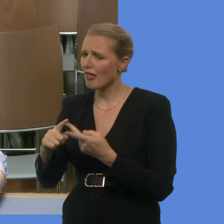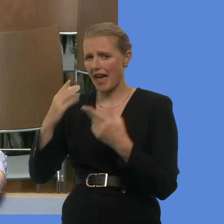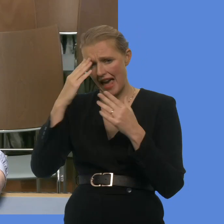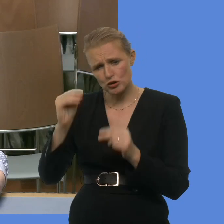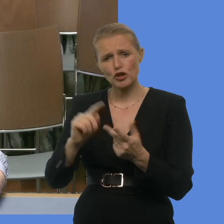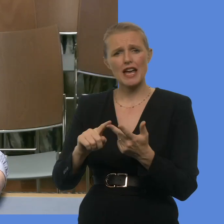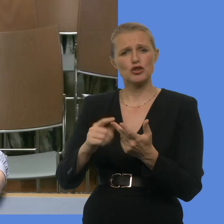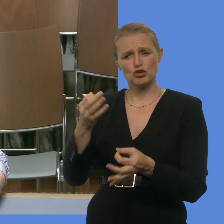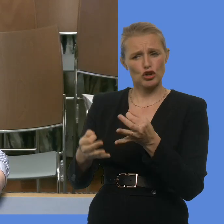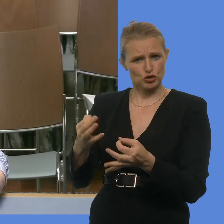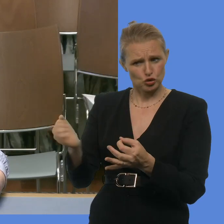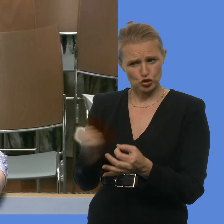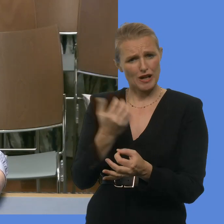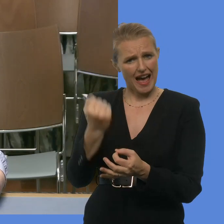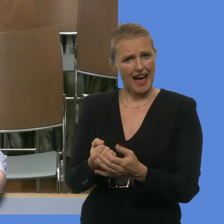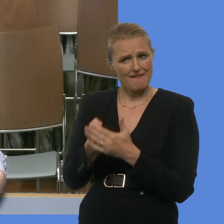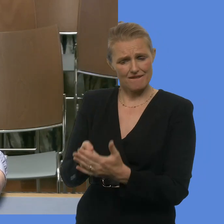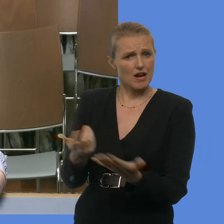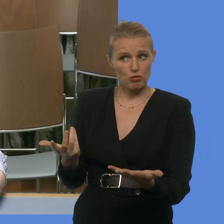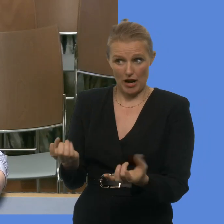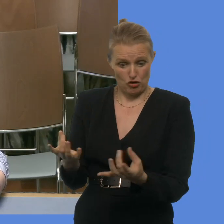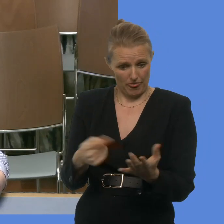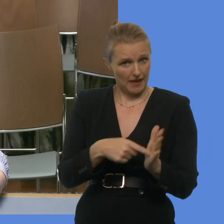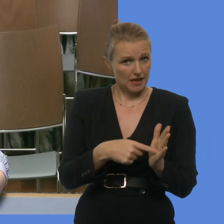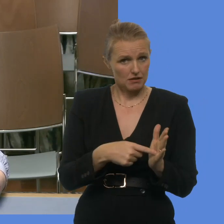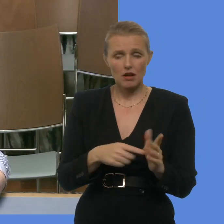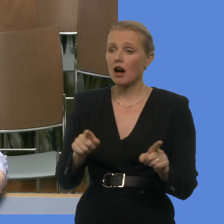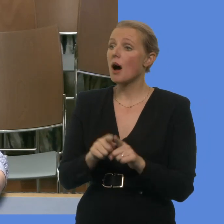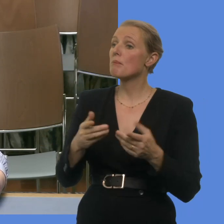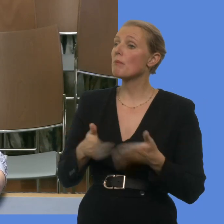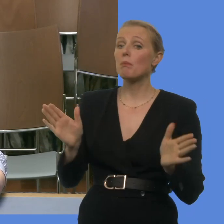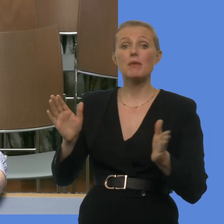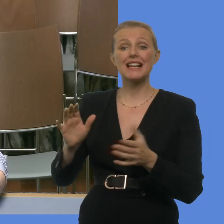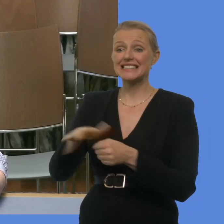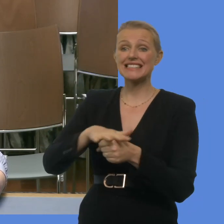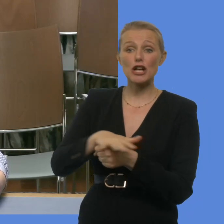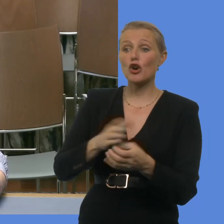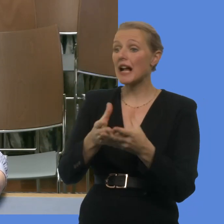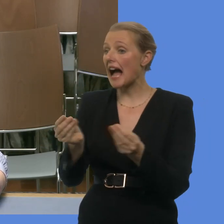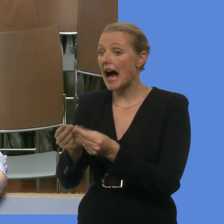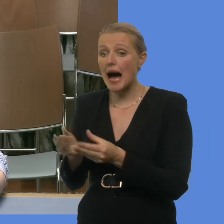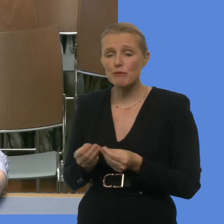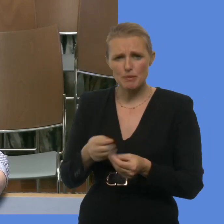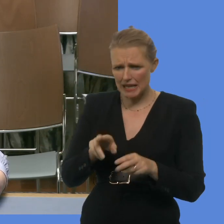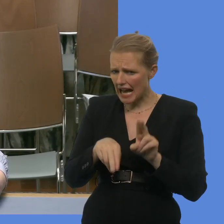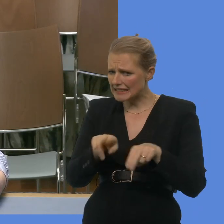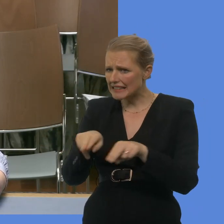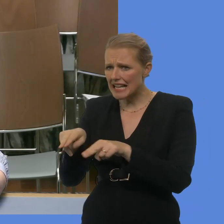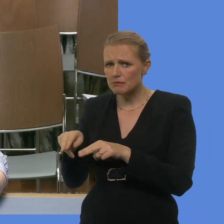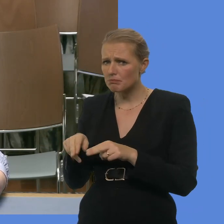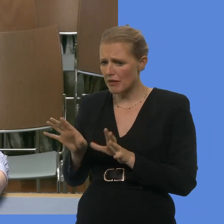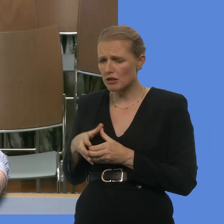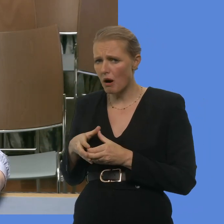education and justice, and the extent to which existing public sector accessibility gaps have been assessed by the